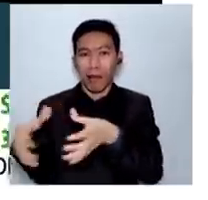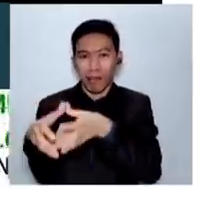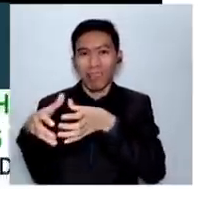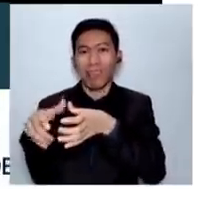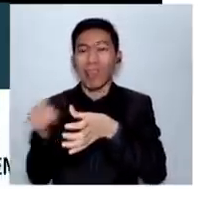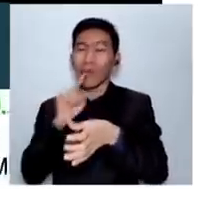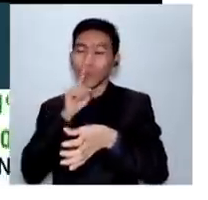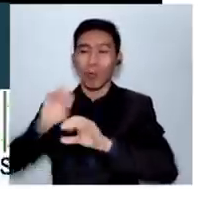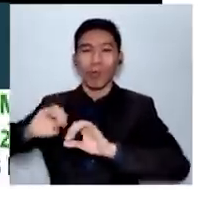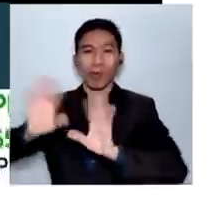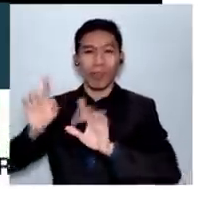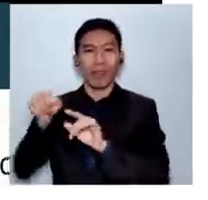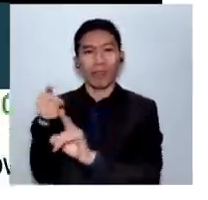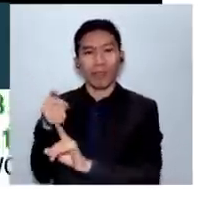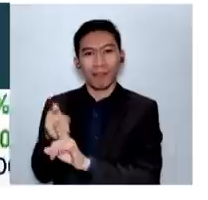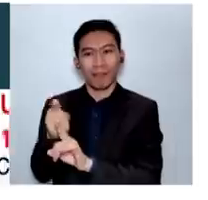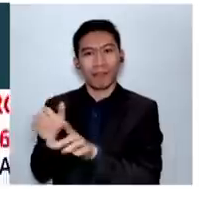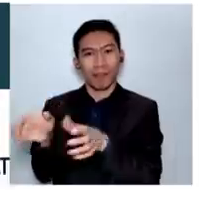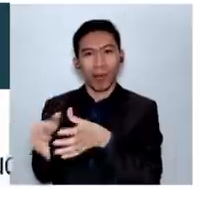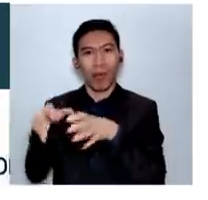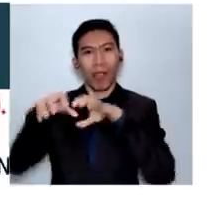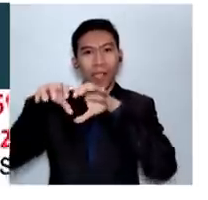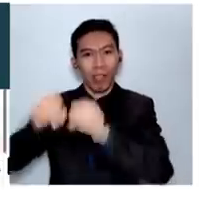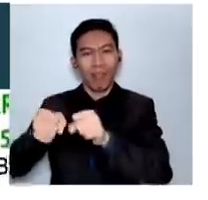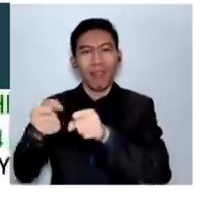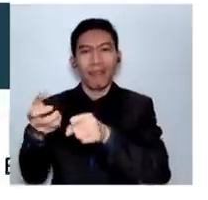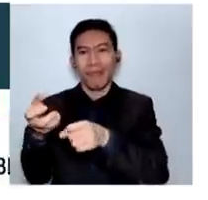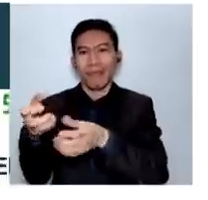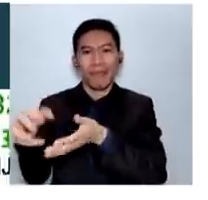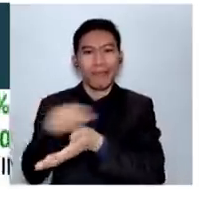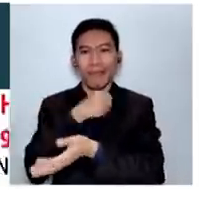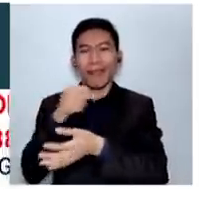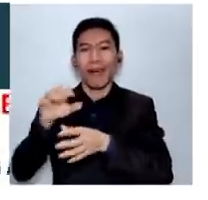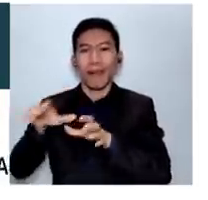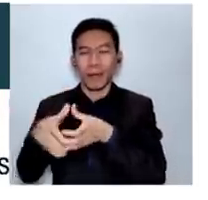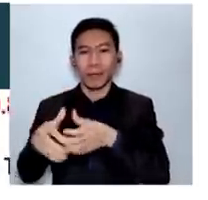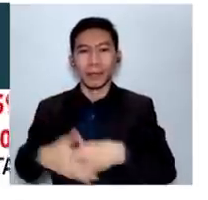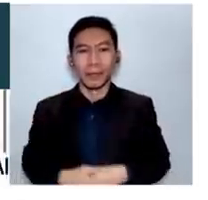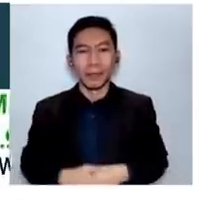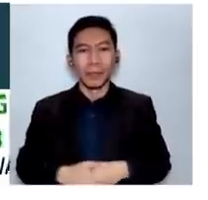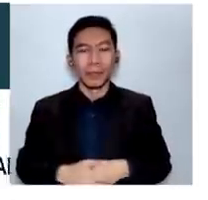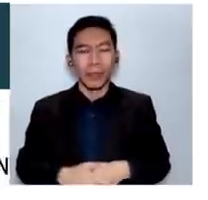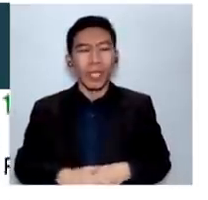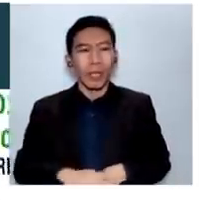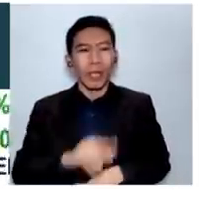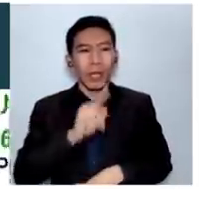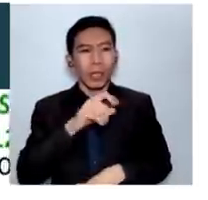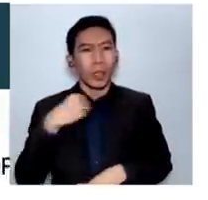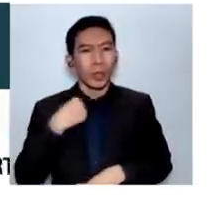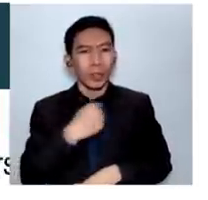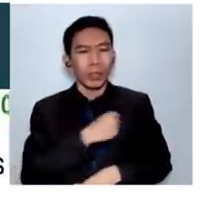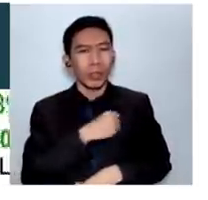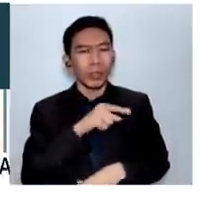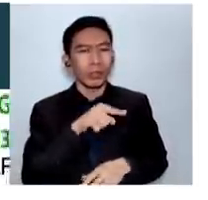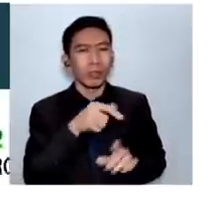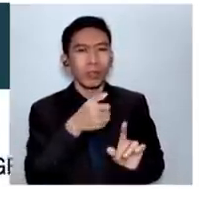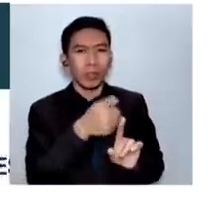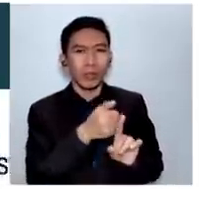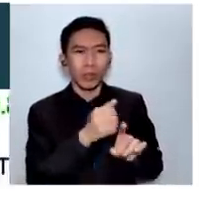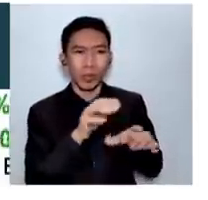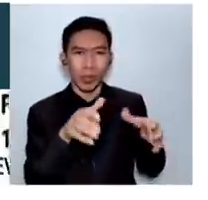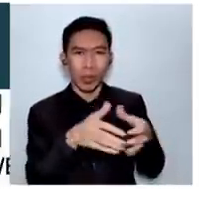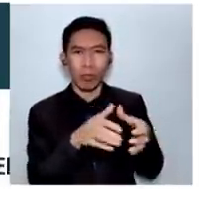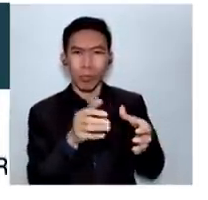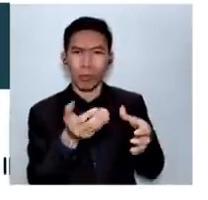hijackers. Pero Senator, you could have done the same. You could have fought for your group. But as it